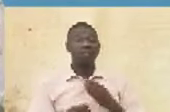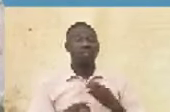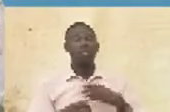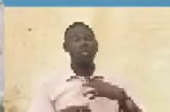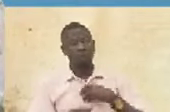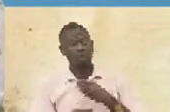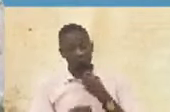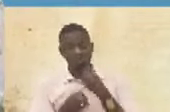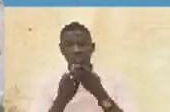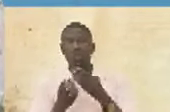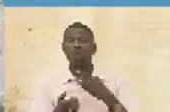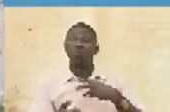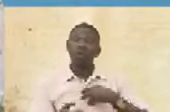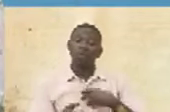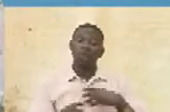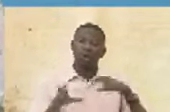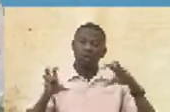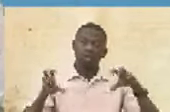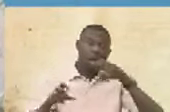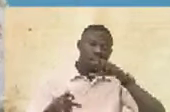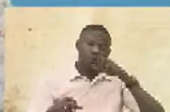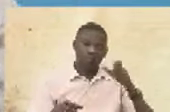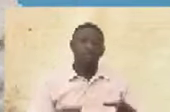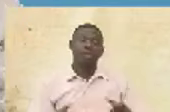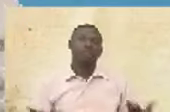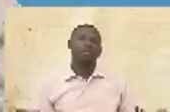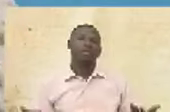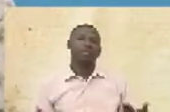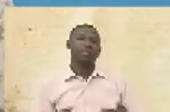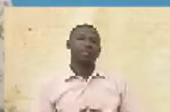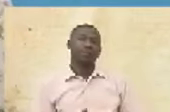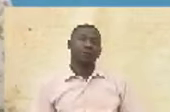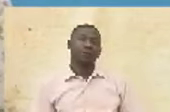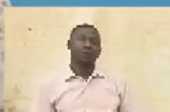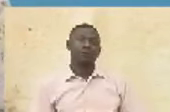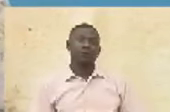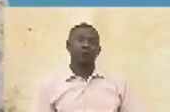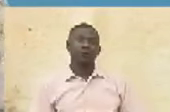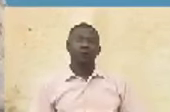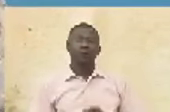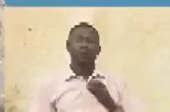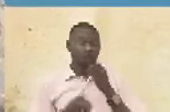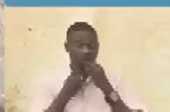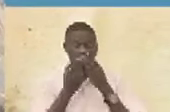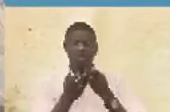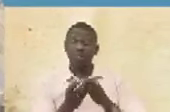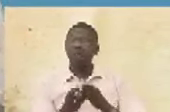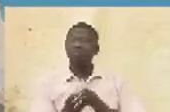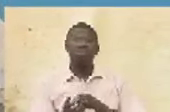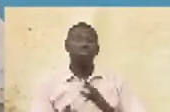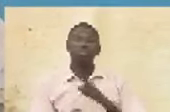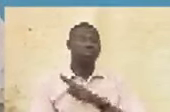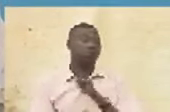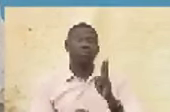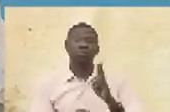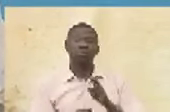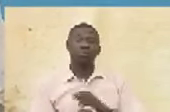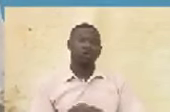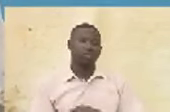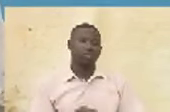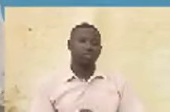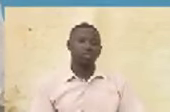They want us to say things that we have not done. They say, I've told them we don't want